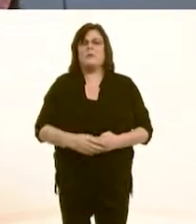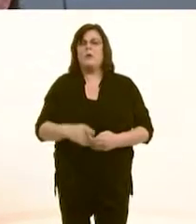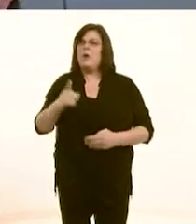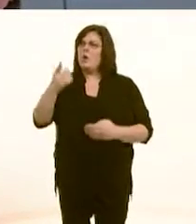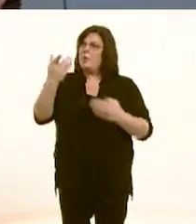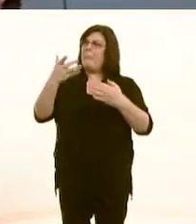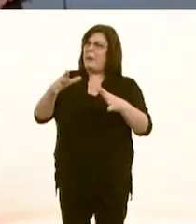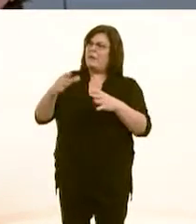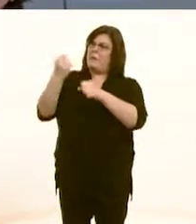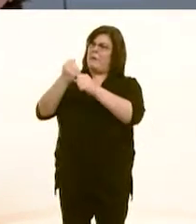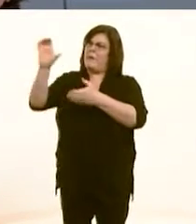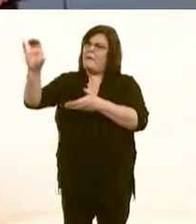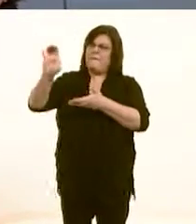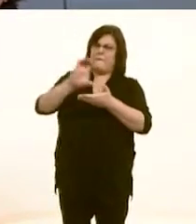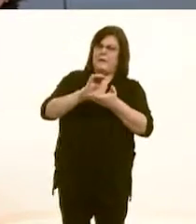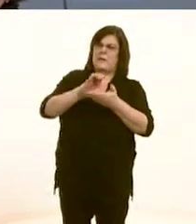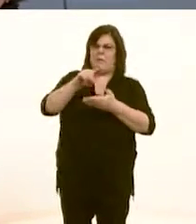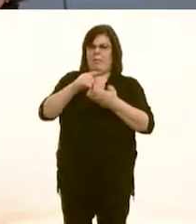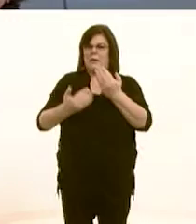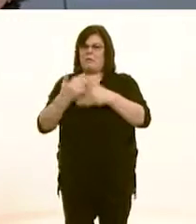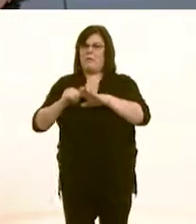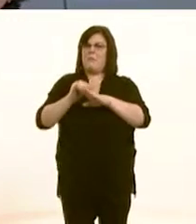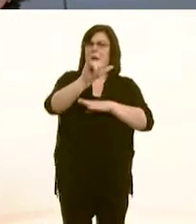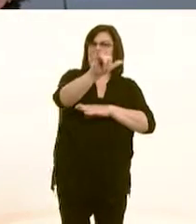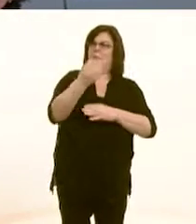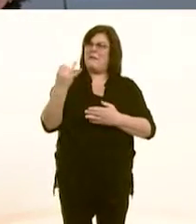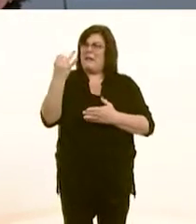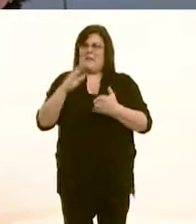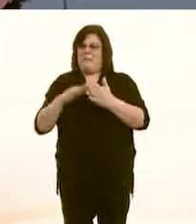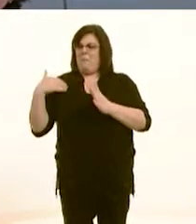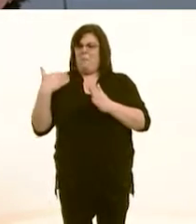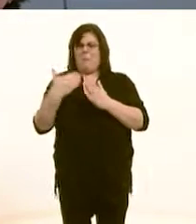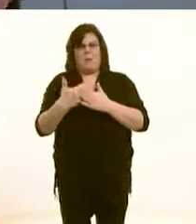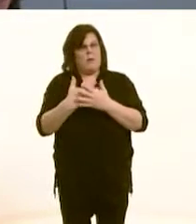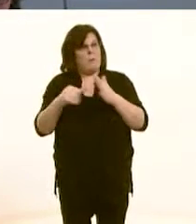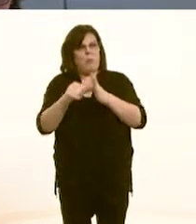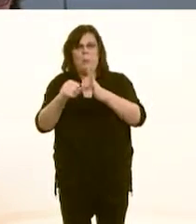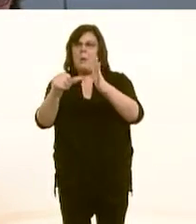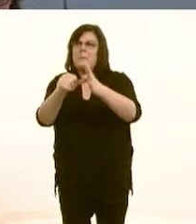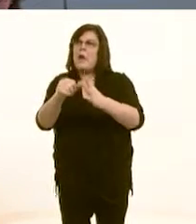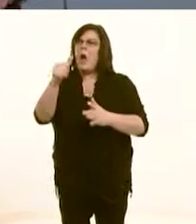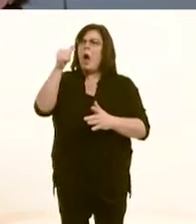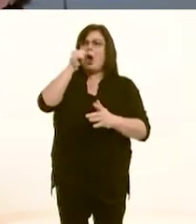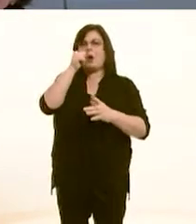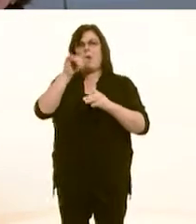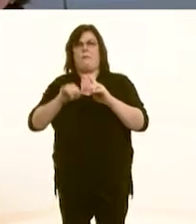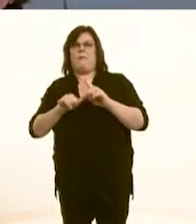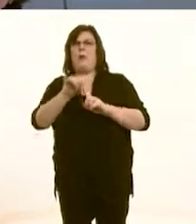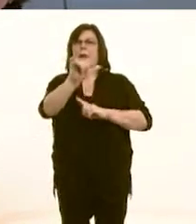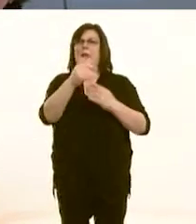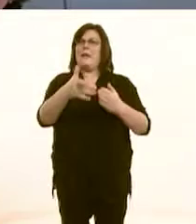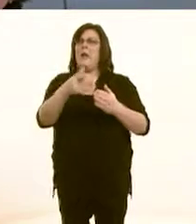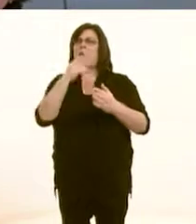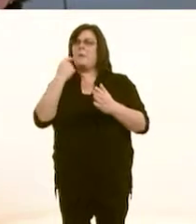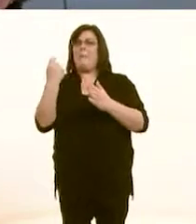As I said, the last 7 months seem to be chaotic at best. I understand the route is out for tender. Can you update us exactly where the direction of travel